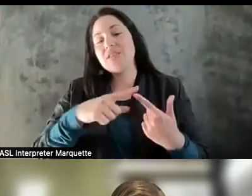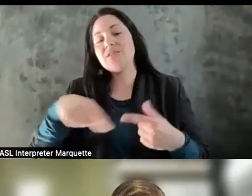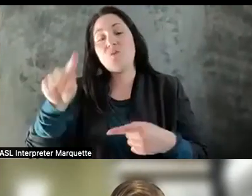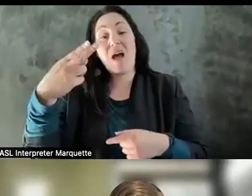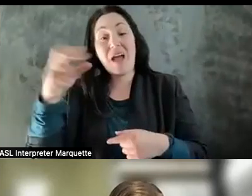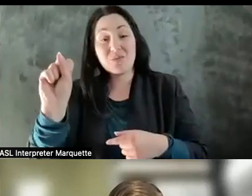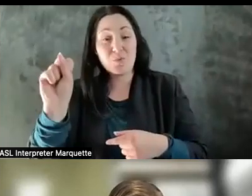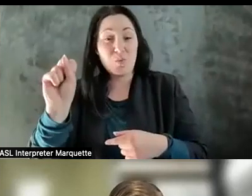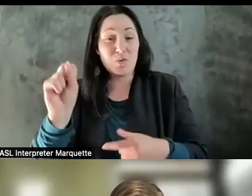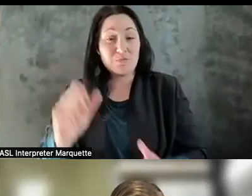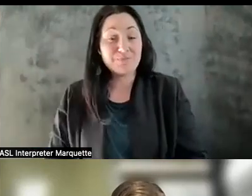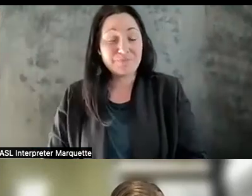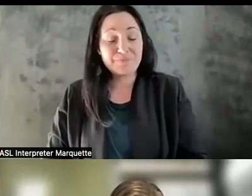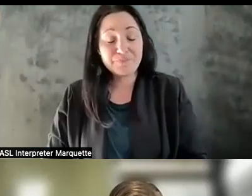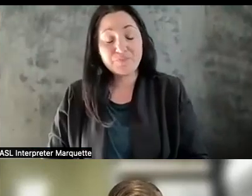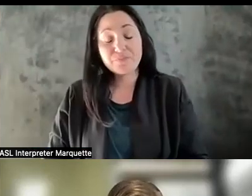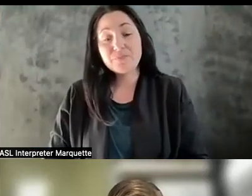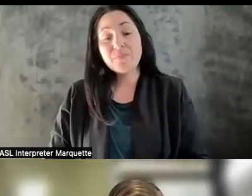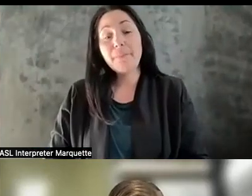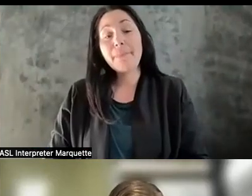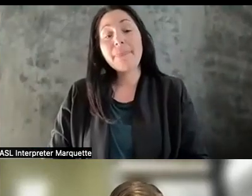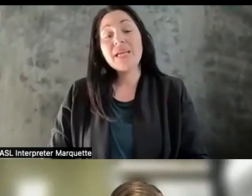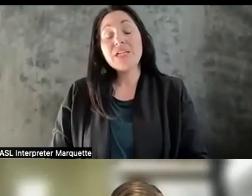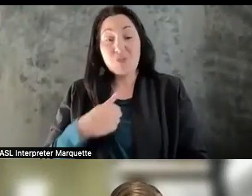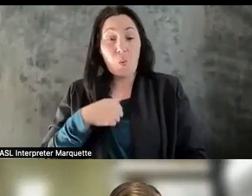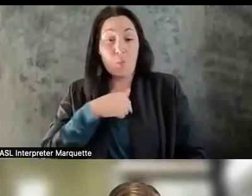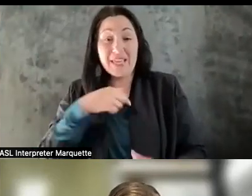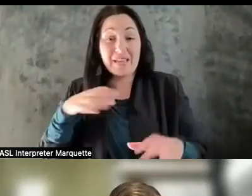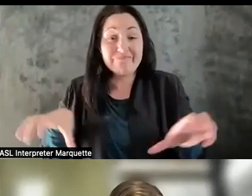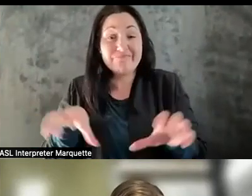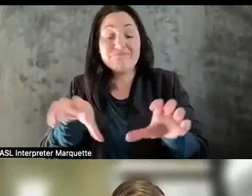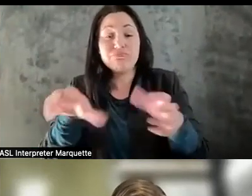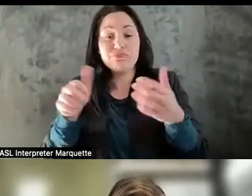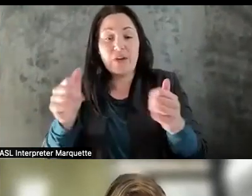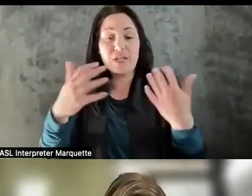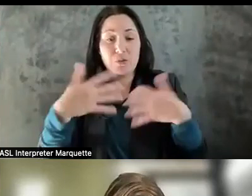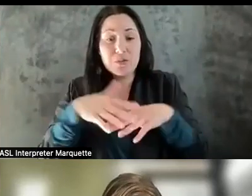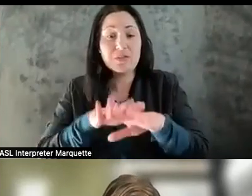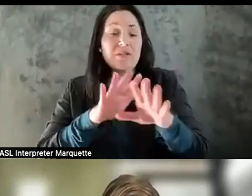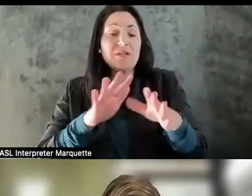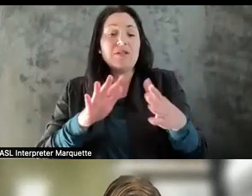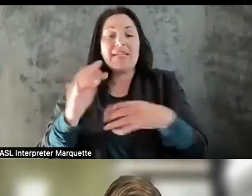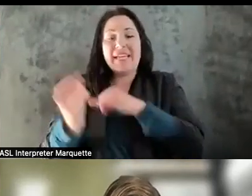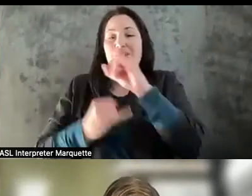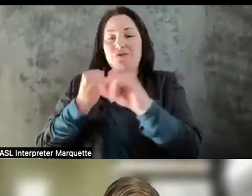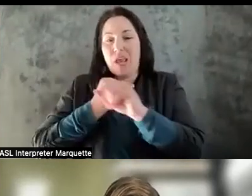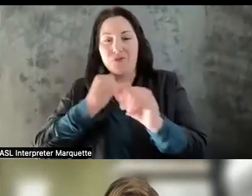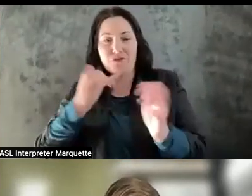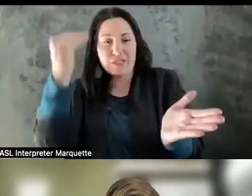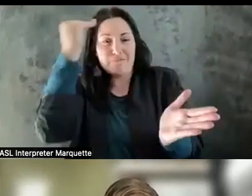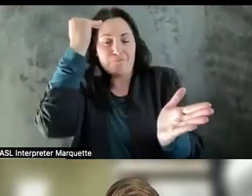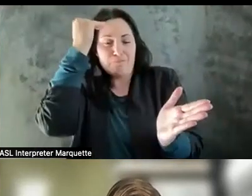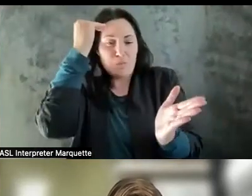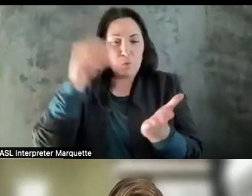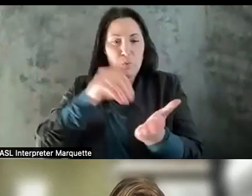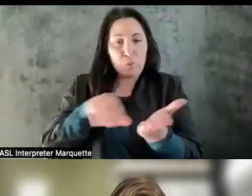high school years. And so we're actively trying to create internationally minded students. And